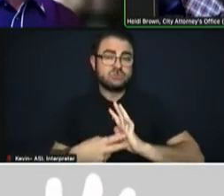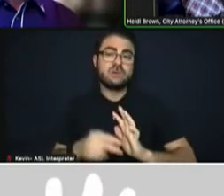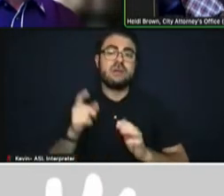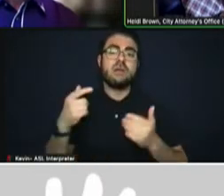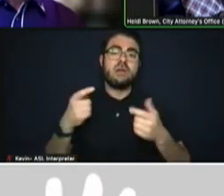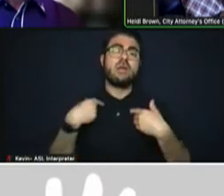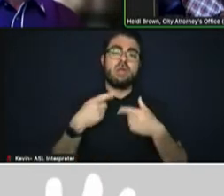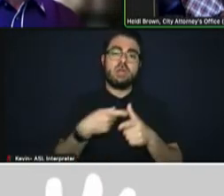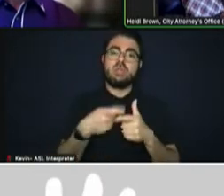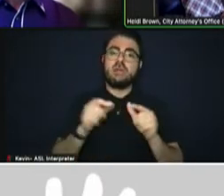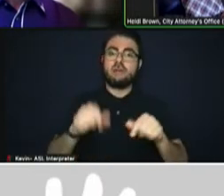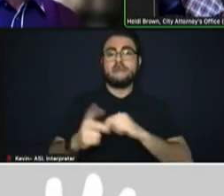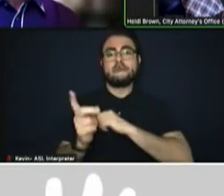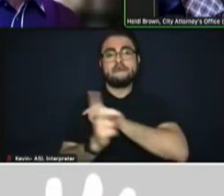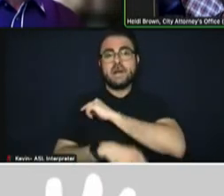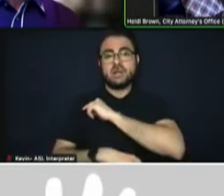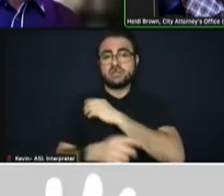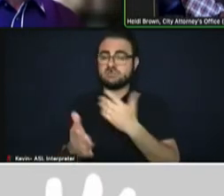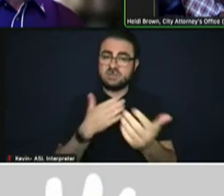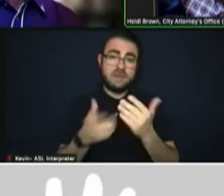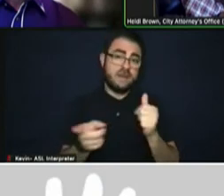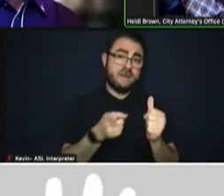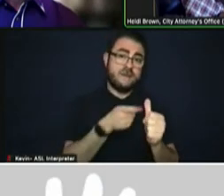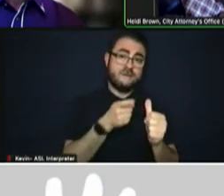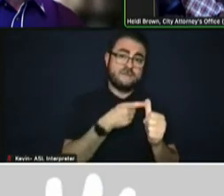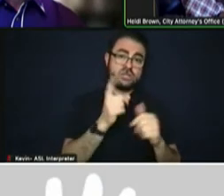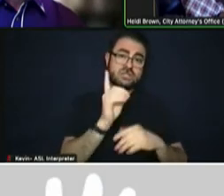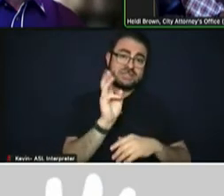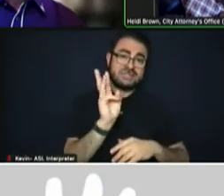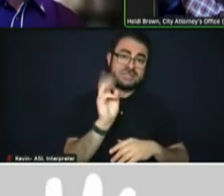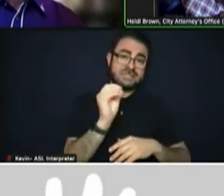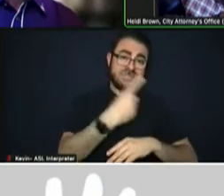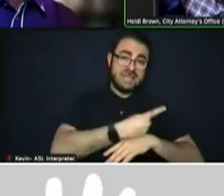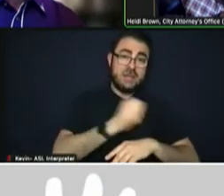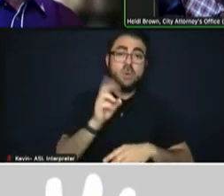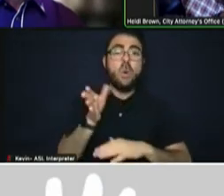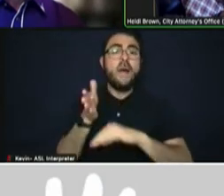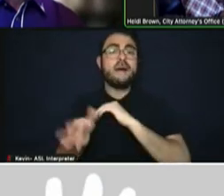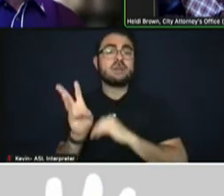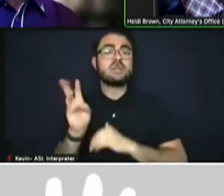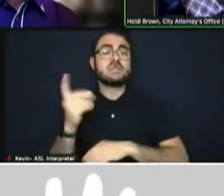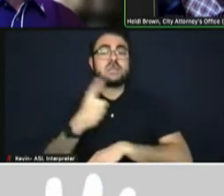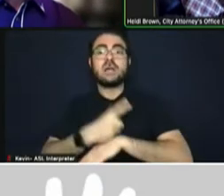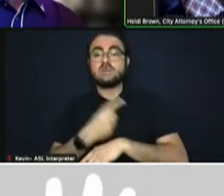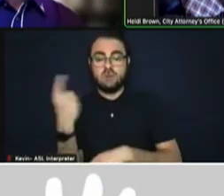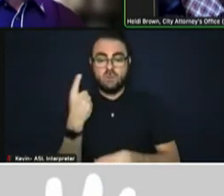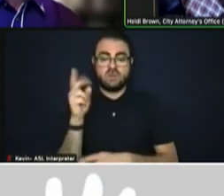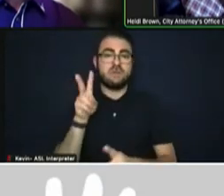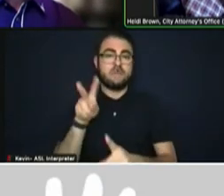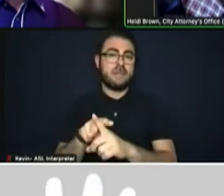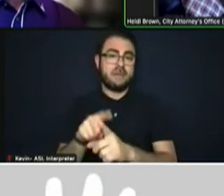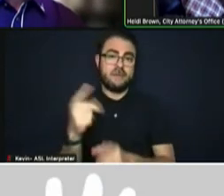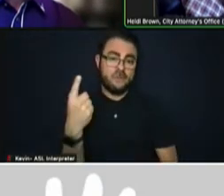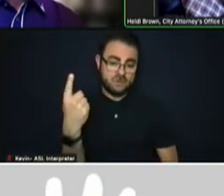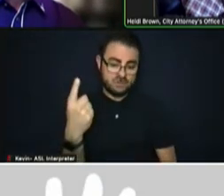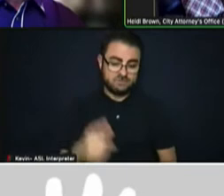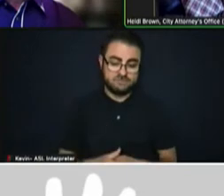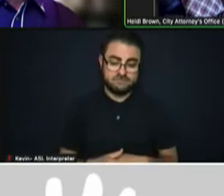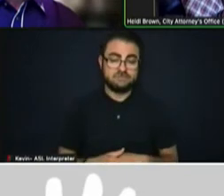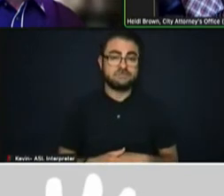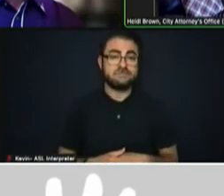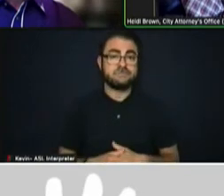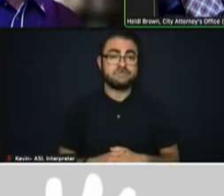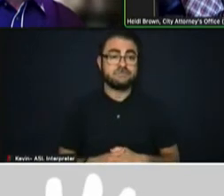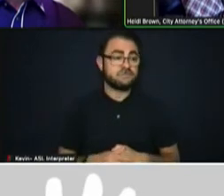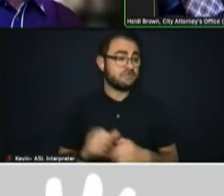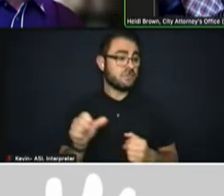regardless of whether it's in the first 60 days or after the first 60 days. That always applies. So the next thing that we discussed in the